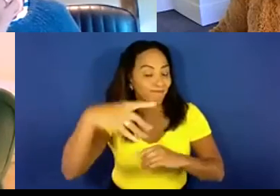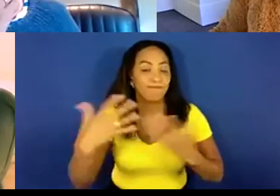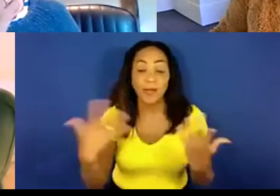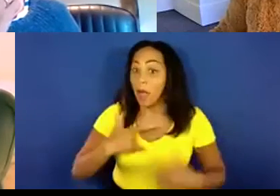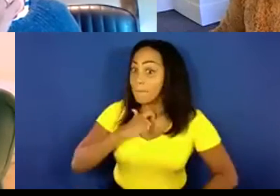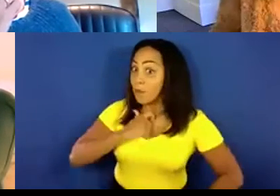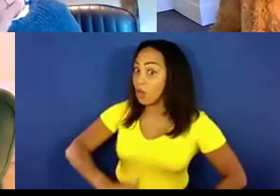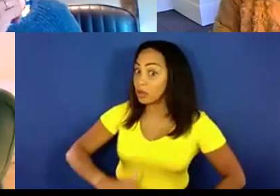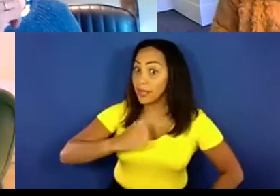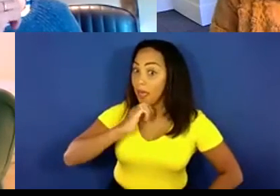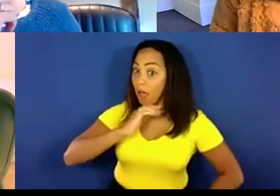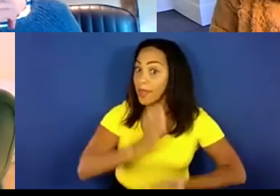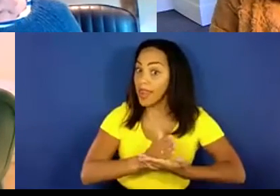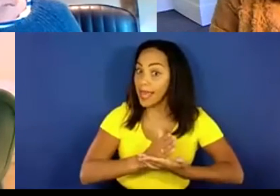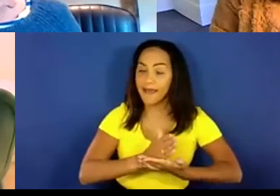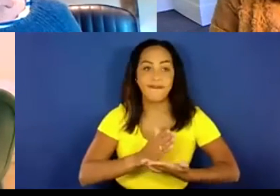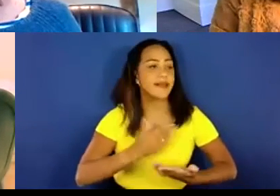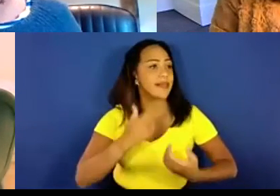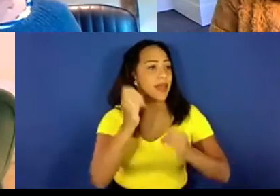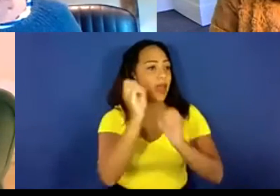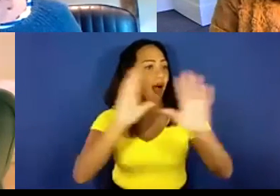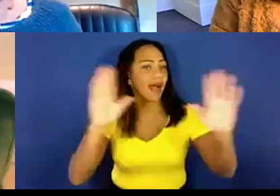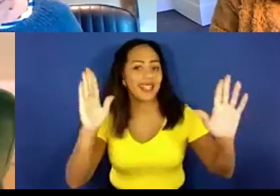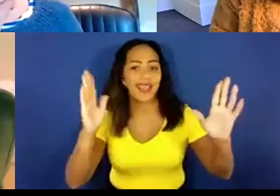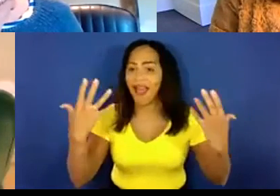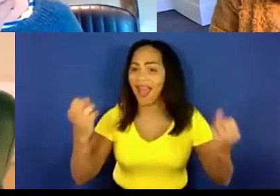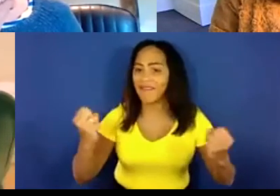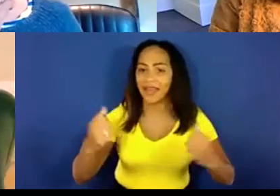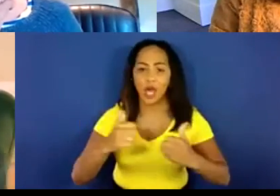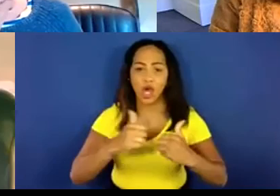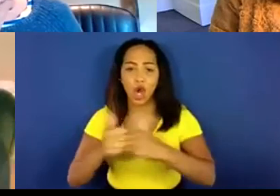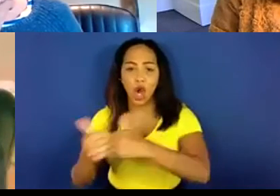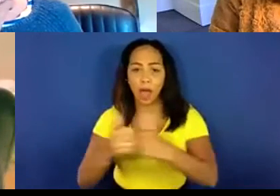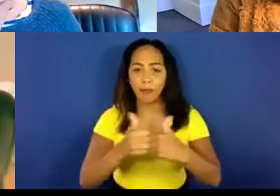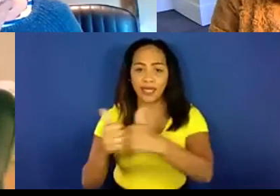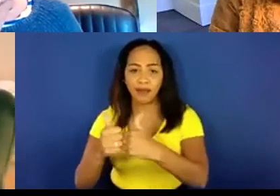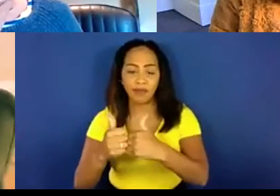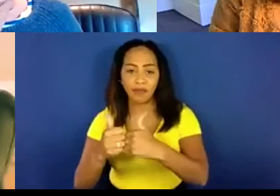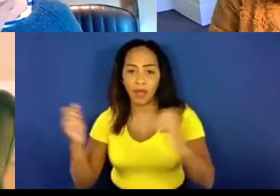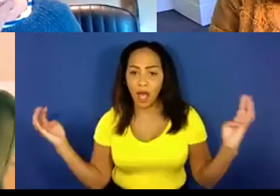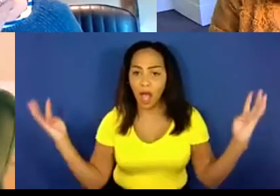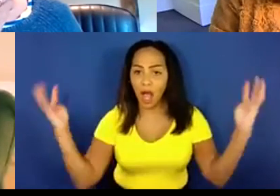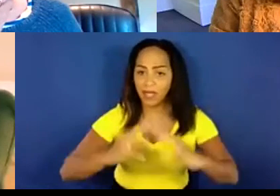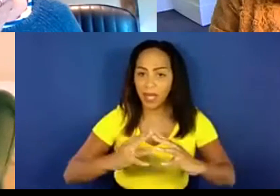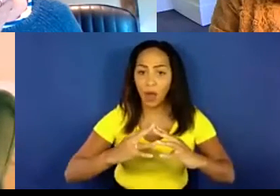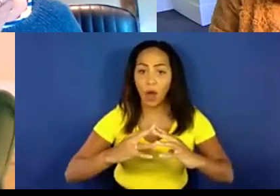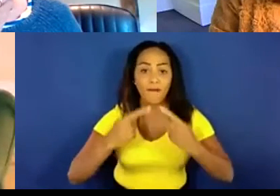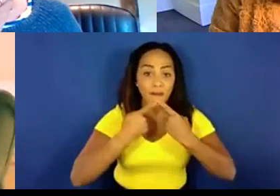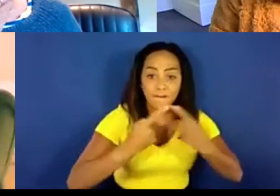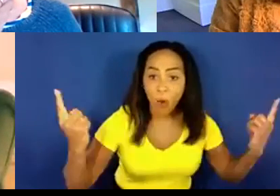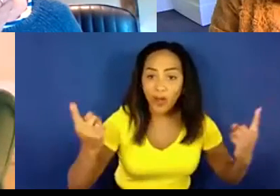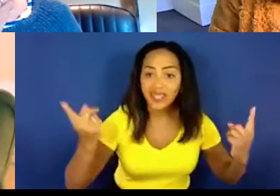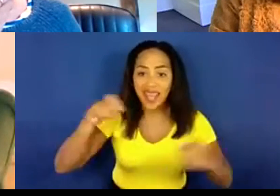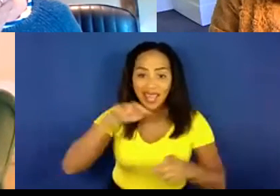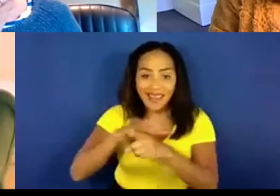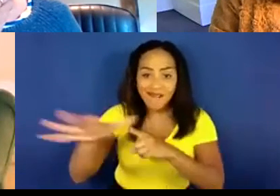in the idea of having this collaborative coming together of the voice and influence groups in the city, because